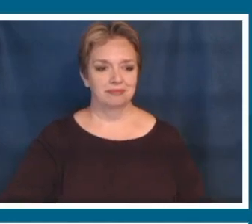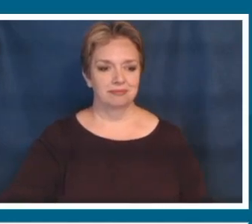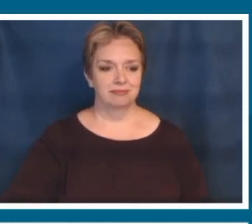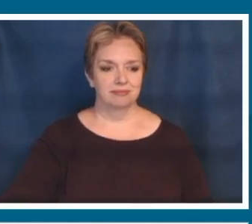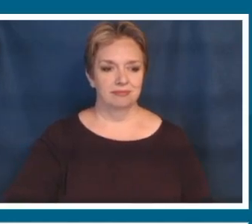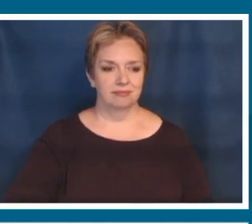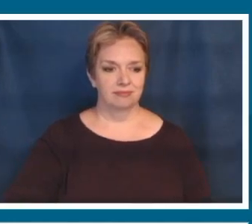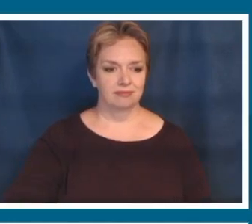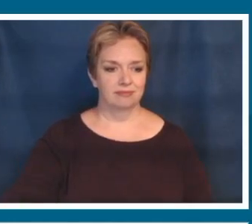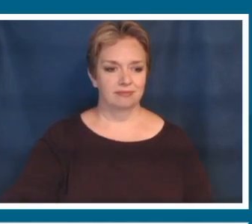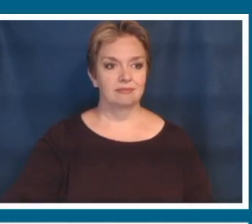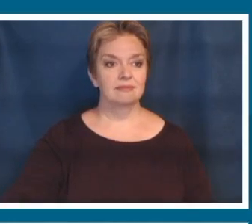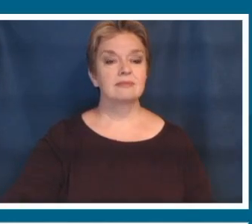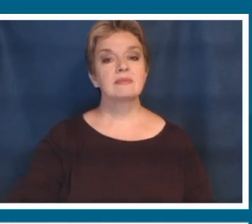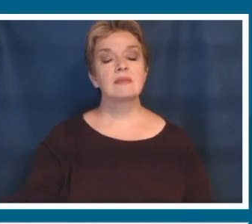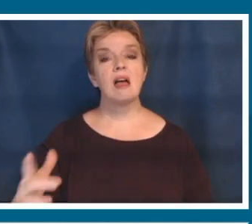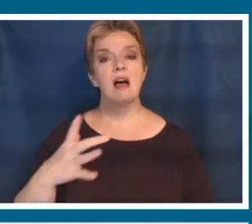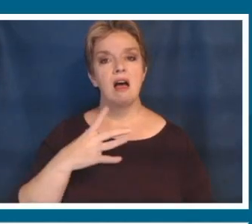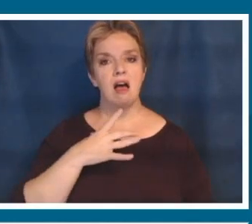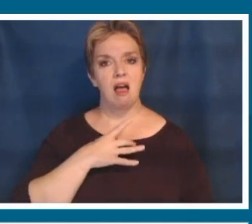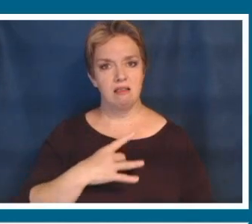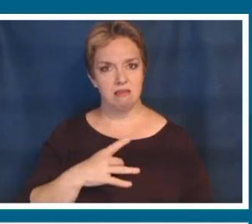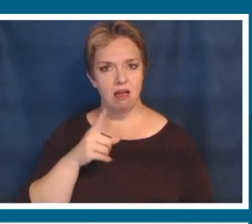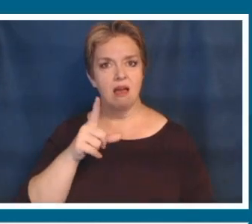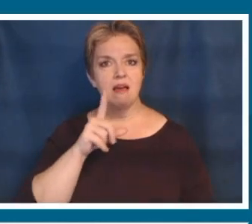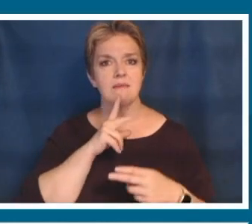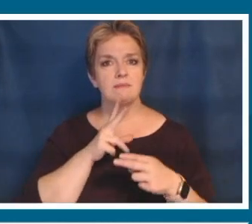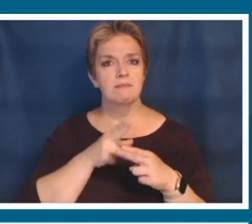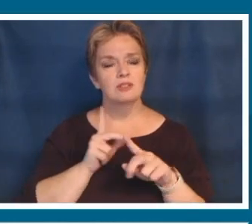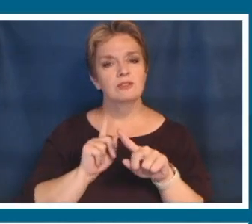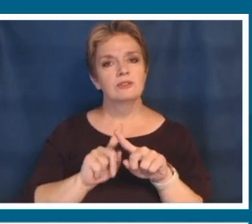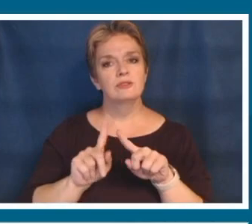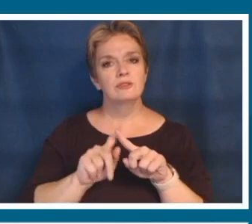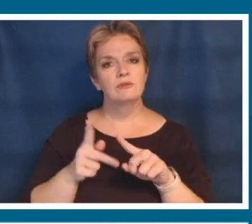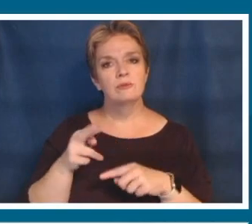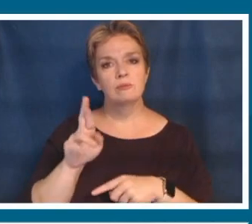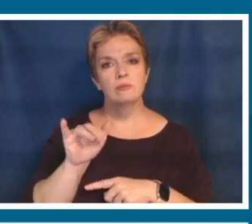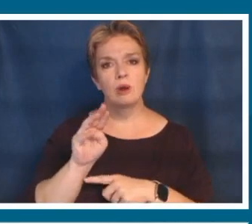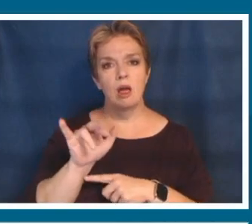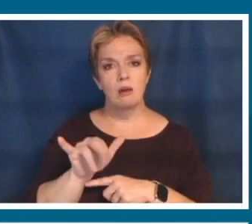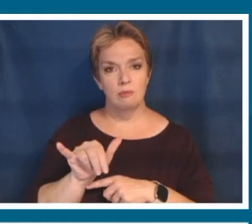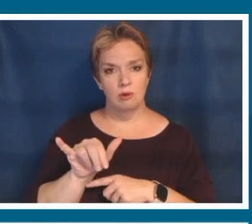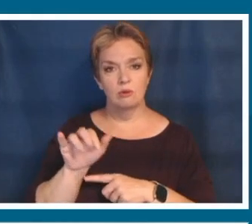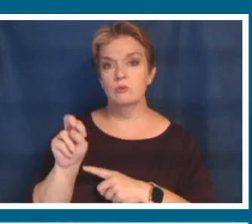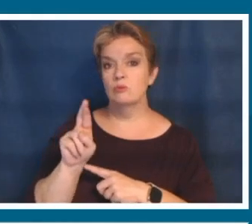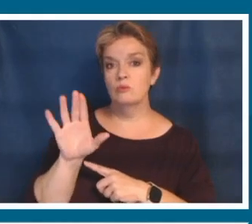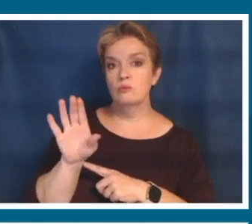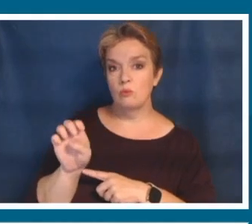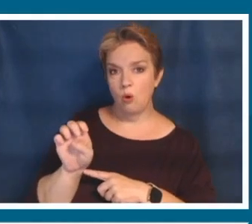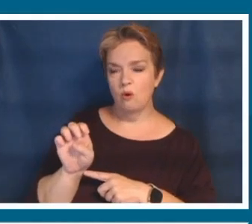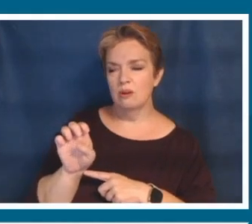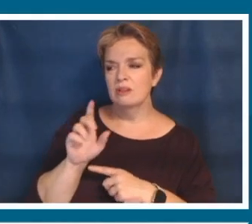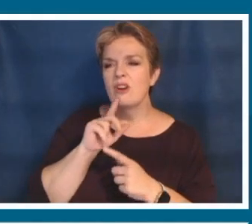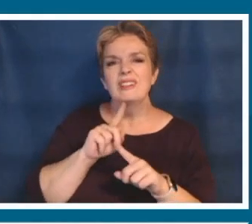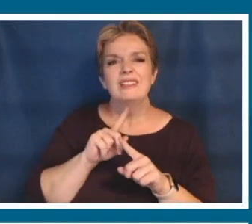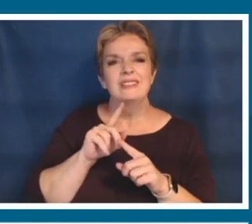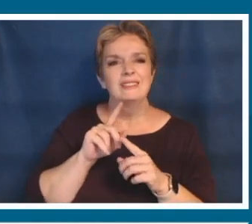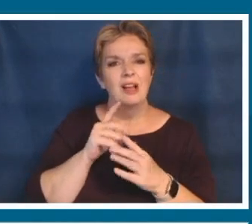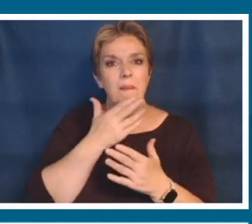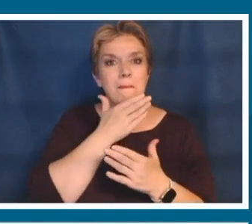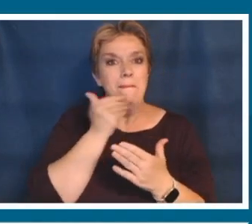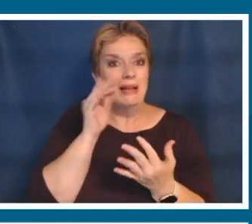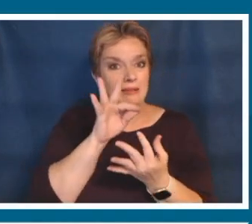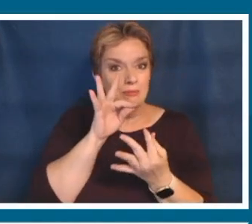being objects that are relevant to our audiences. Really great. All